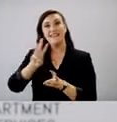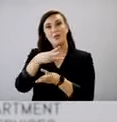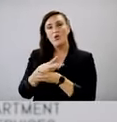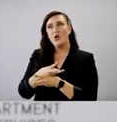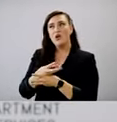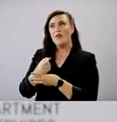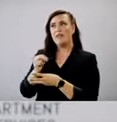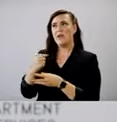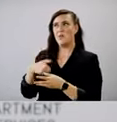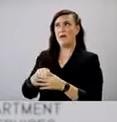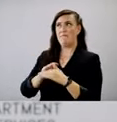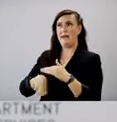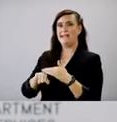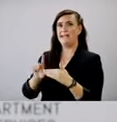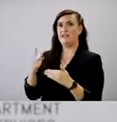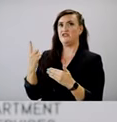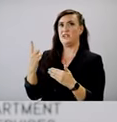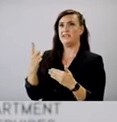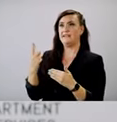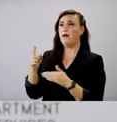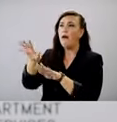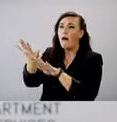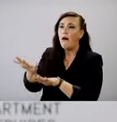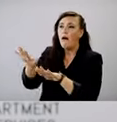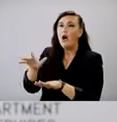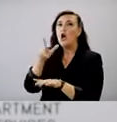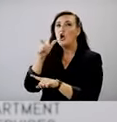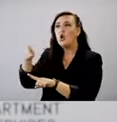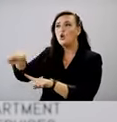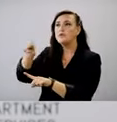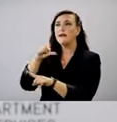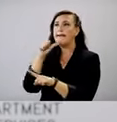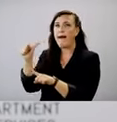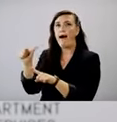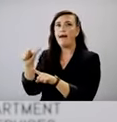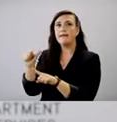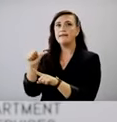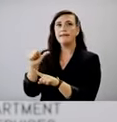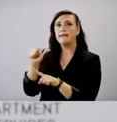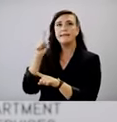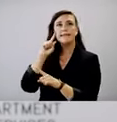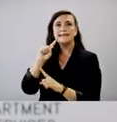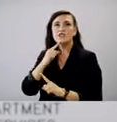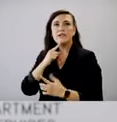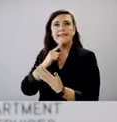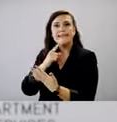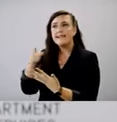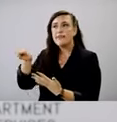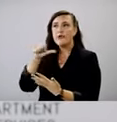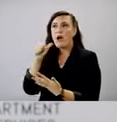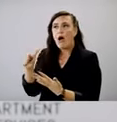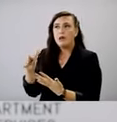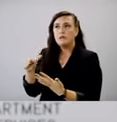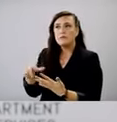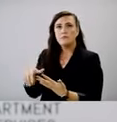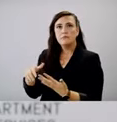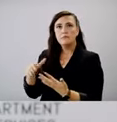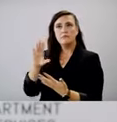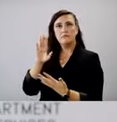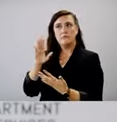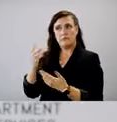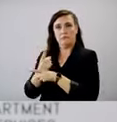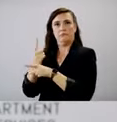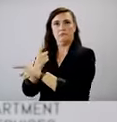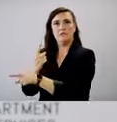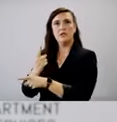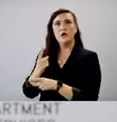that we basically appease the very people who are not taking the health concerns serious enough? Why are we